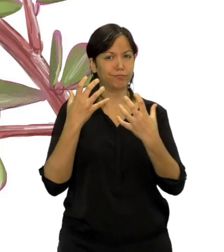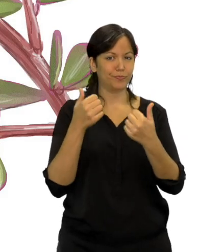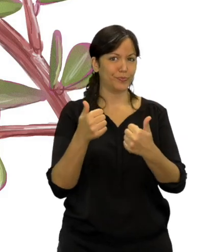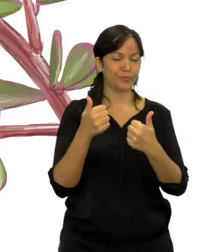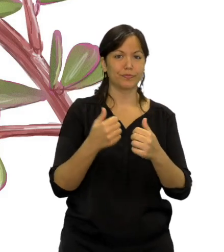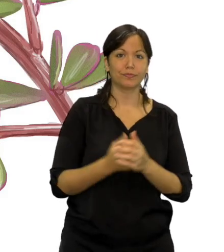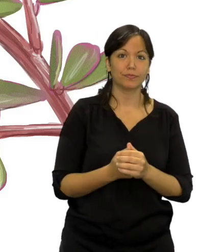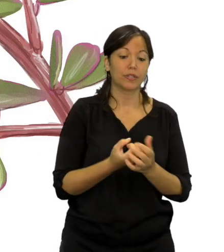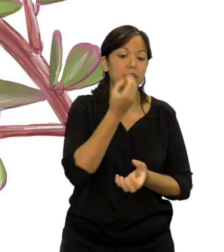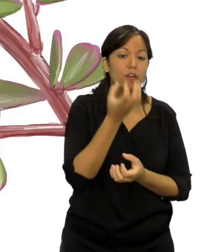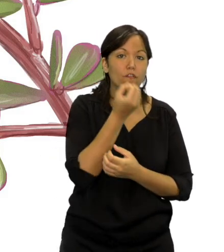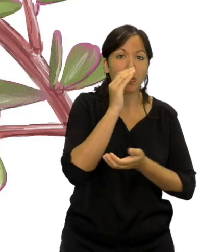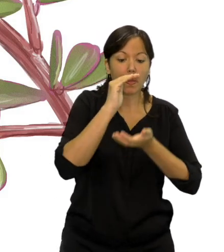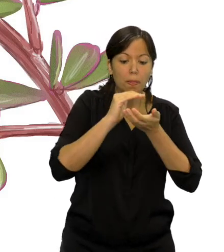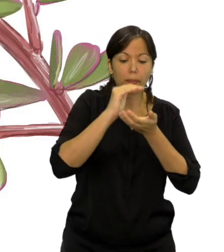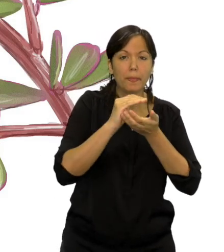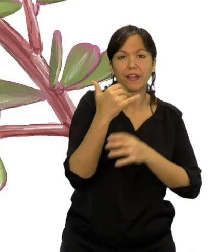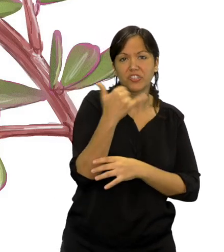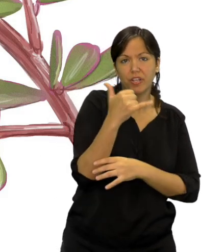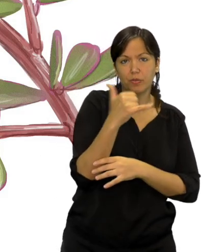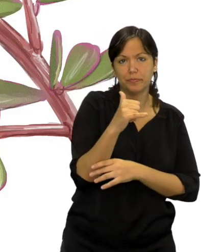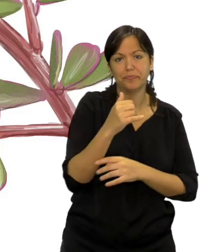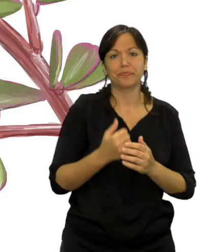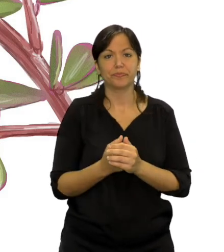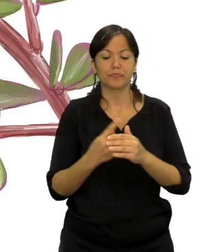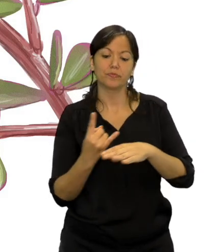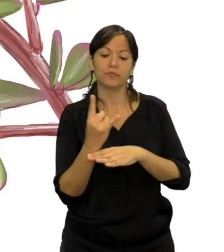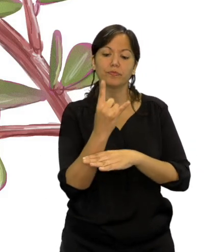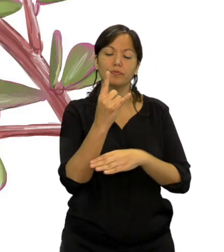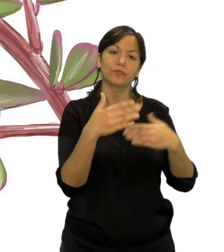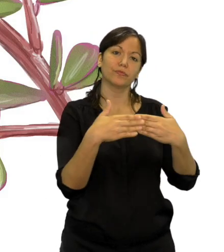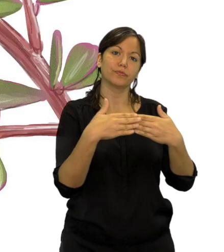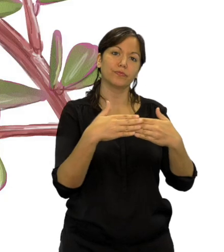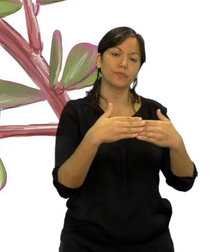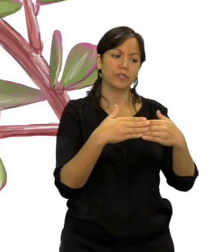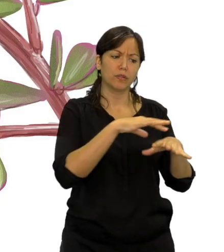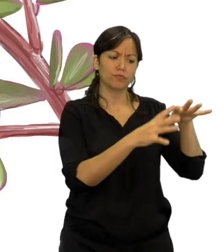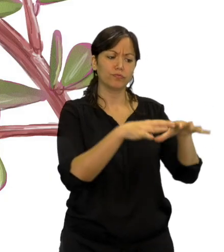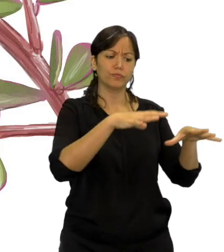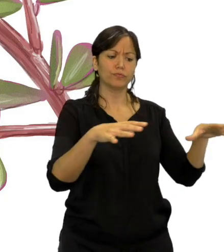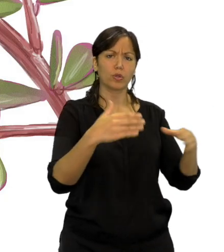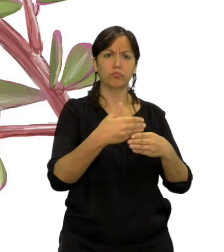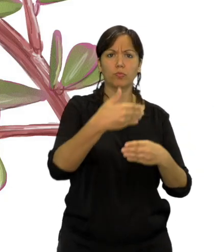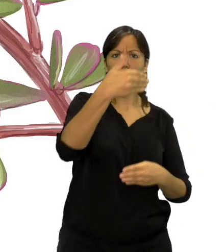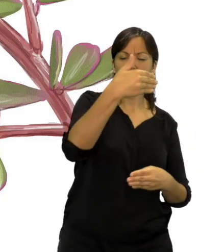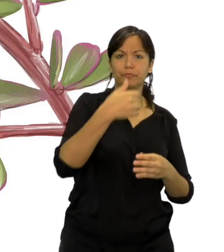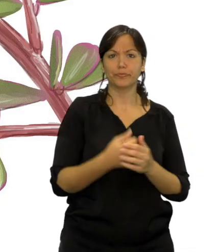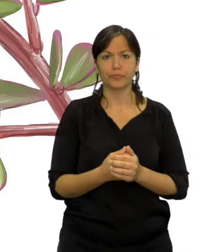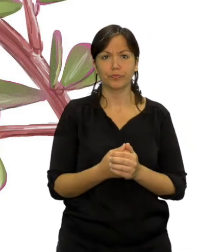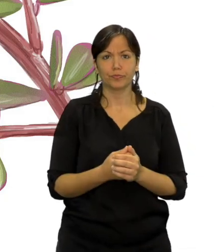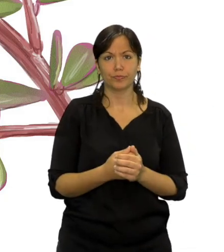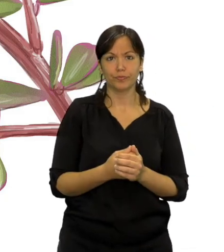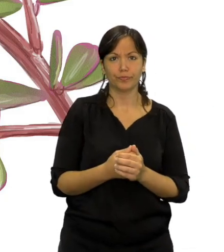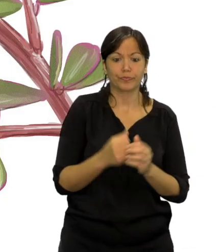are fleshy and shiny. The flowers are small and yellow. It grows close to ruins, pavements, and